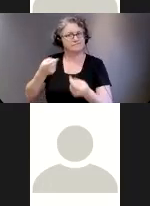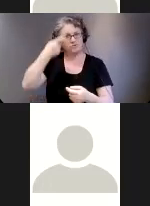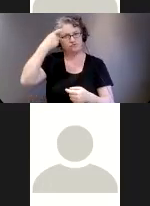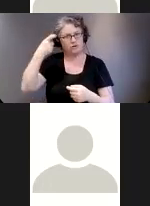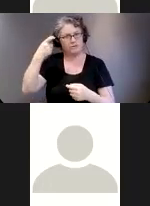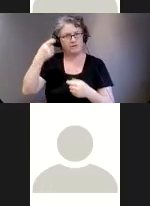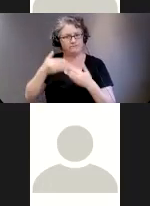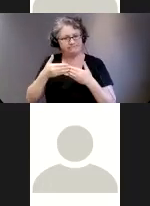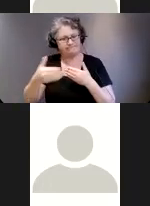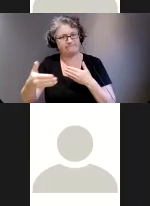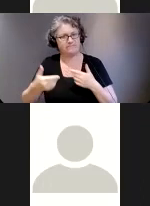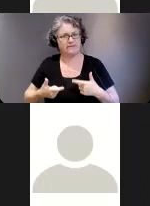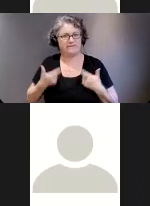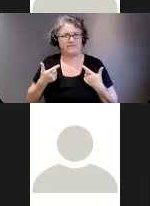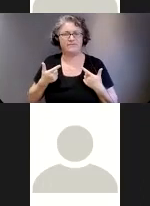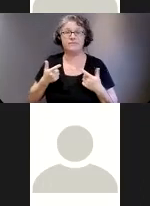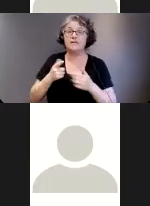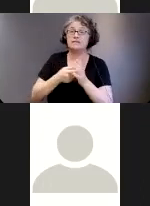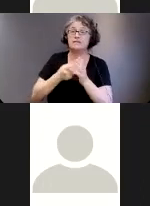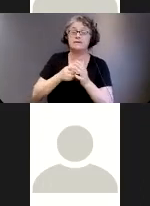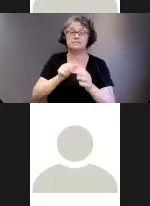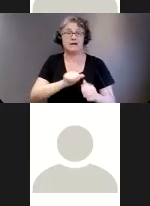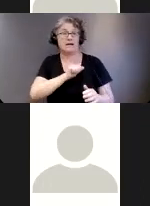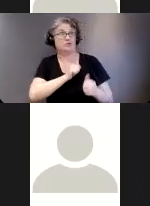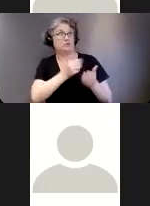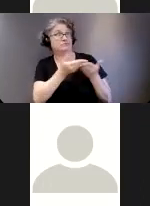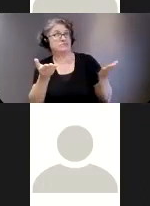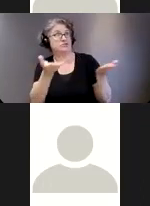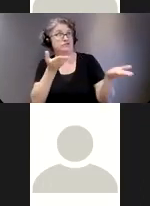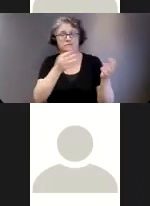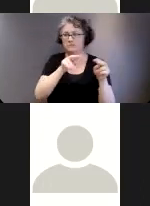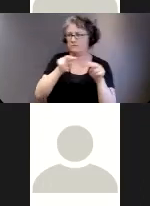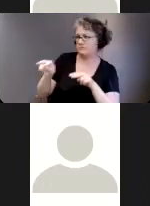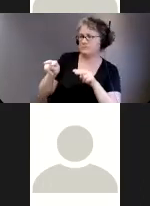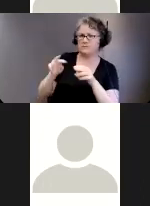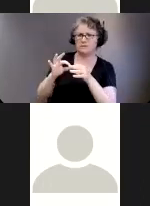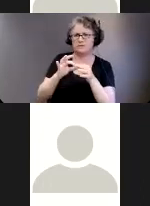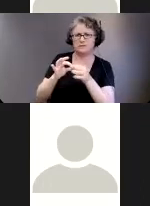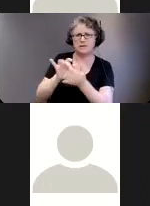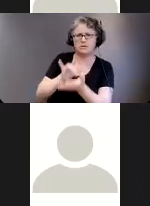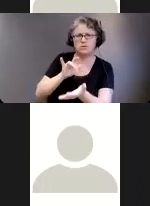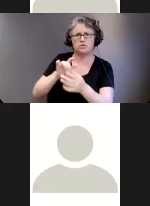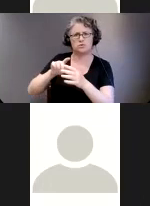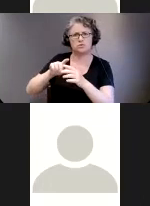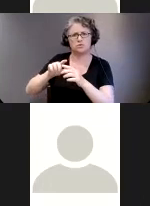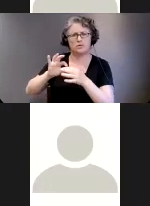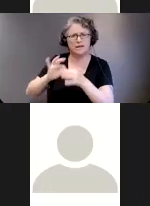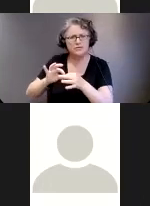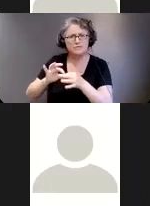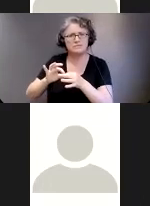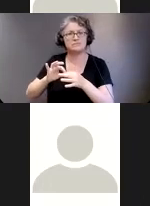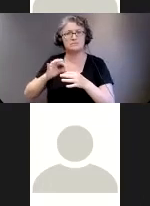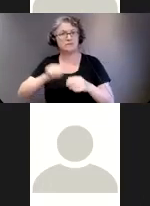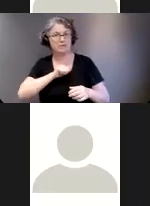life, and sometimes different attitudes about abuse and relationships, and sometimes distrust of services as